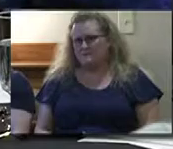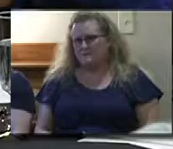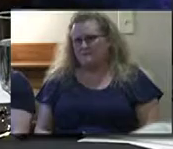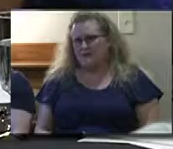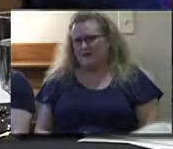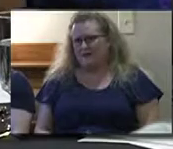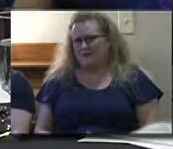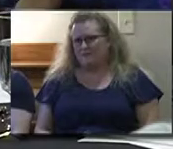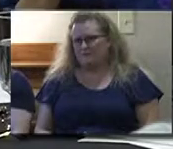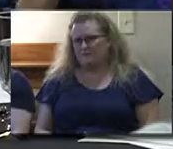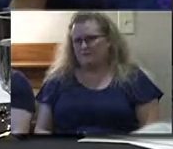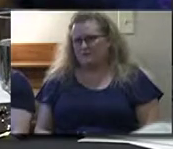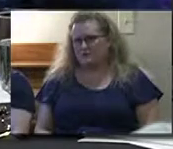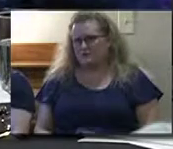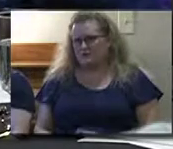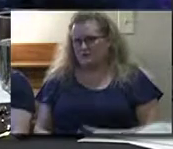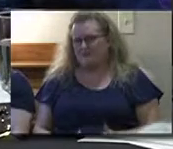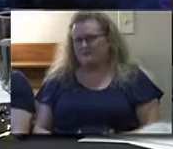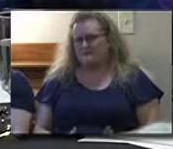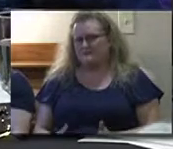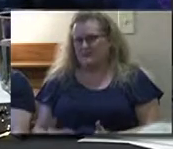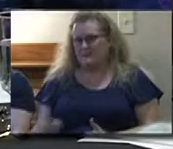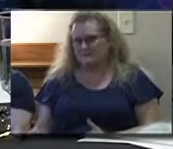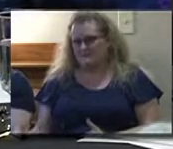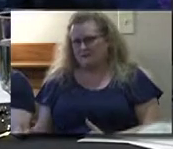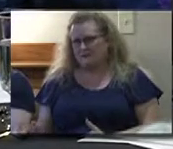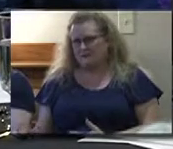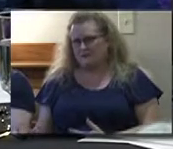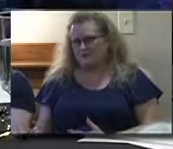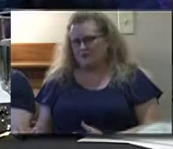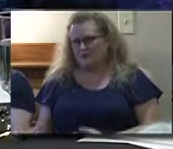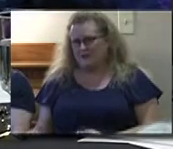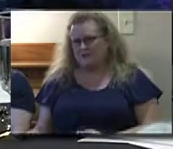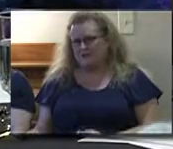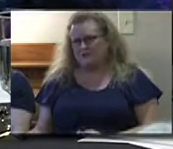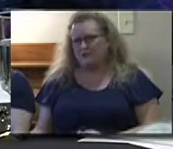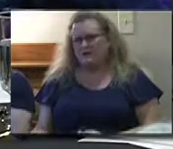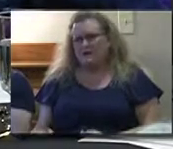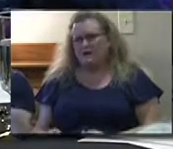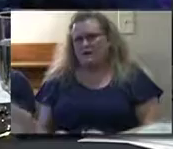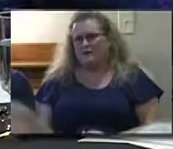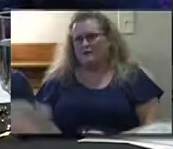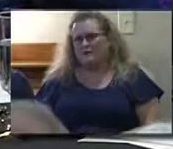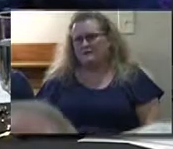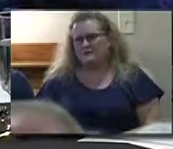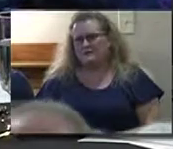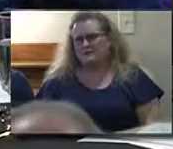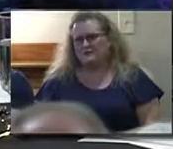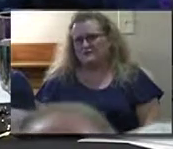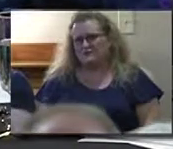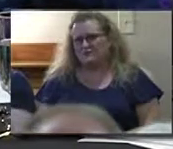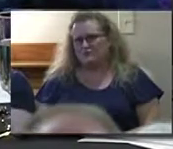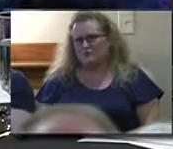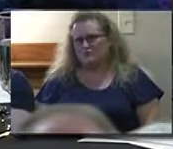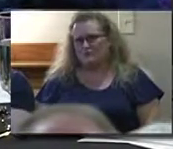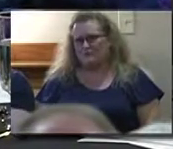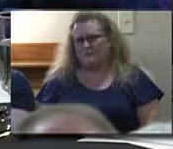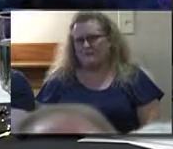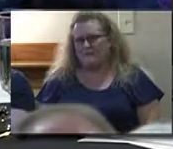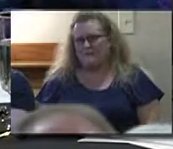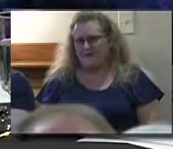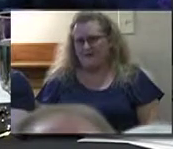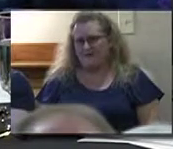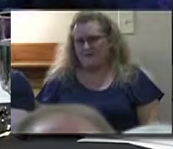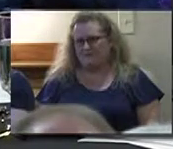Also, my area of research, you know, I said often they focus on language. Many deaf students struggle